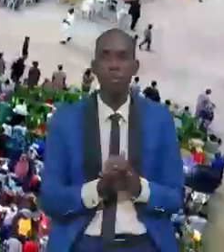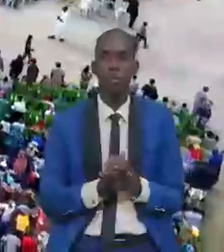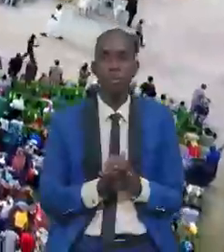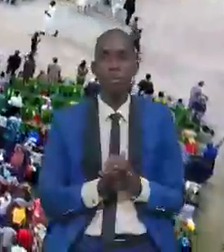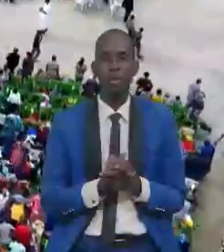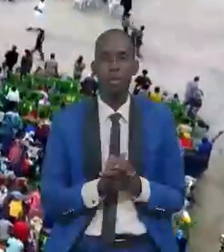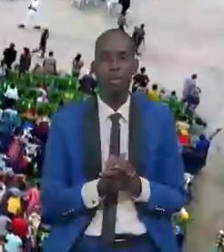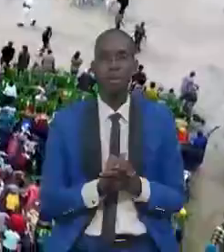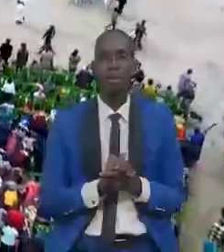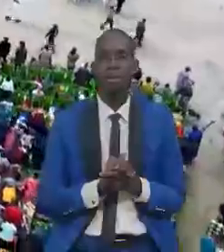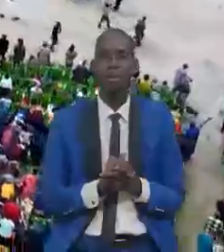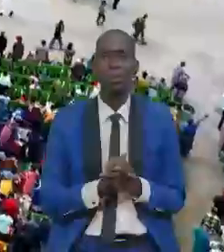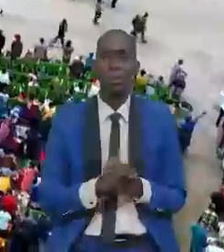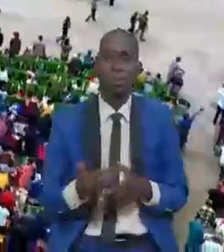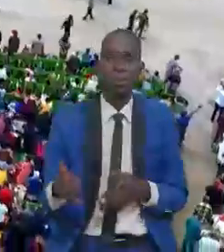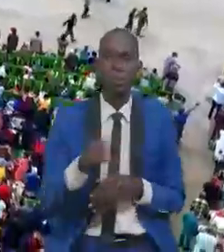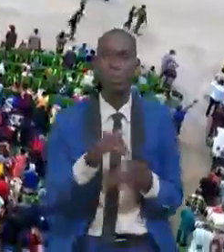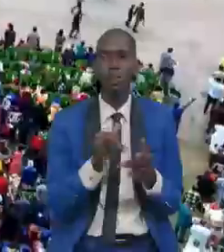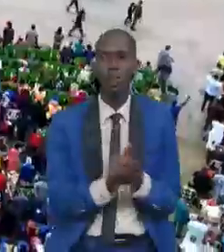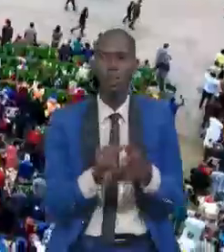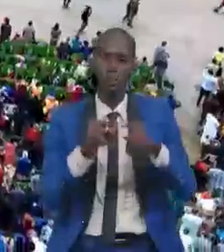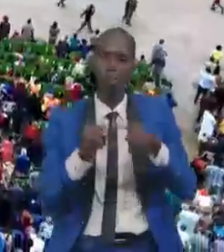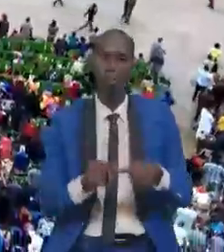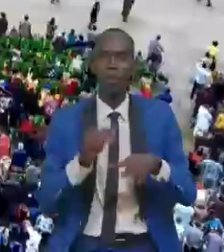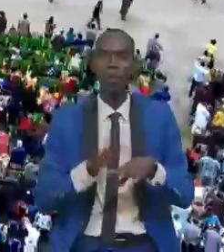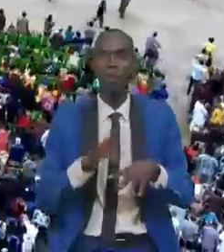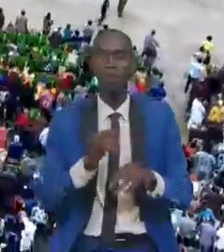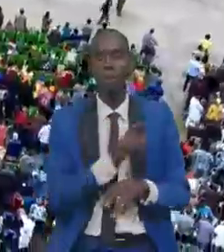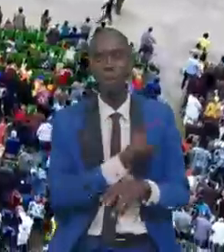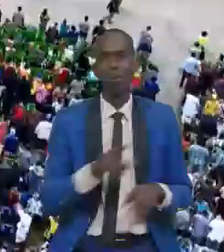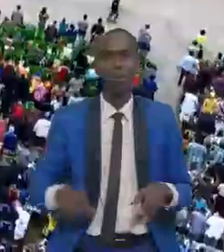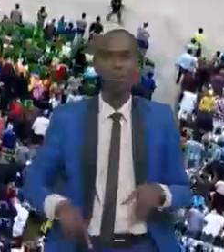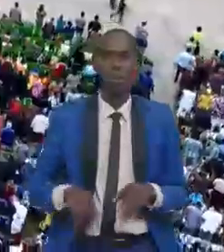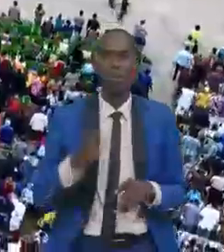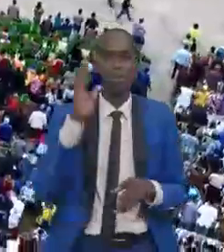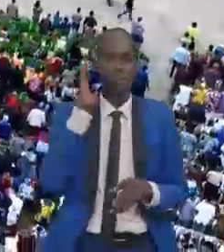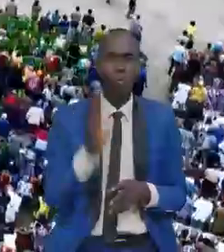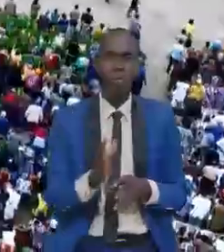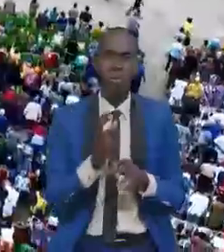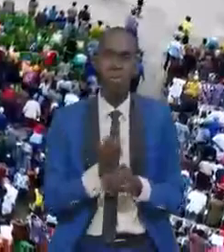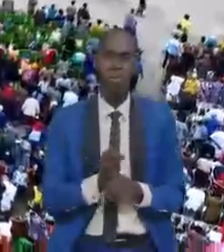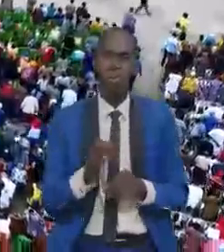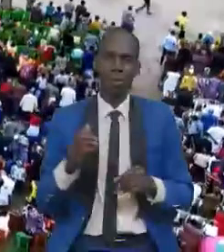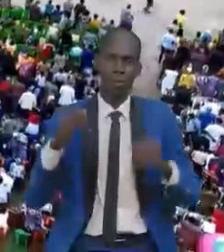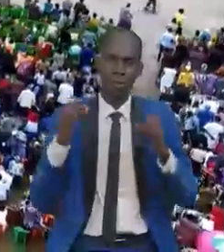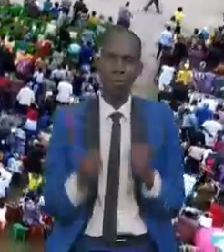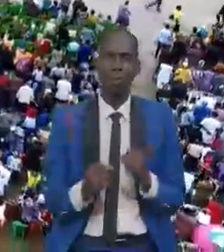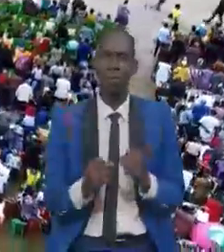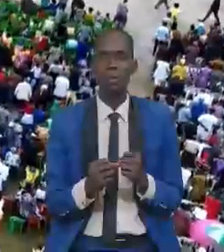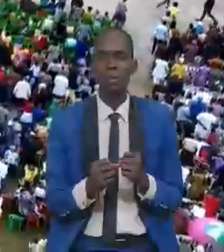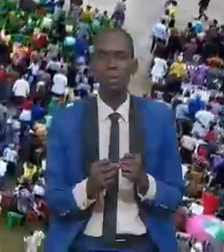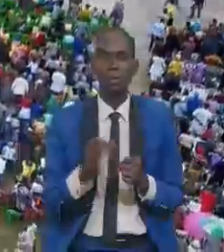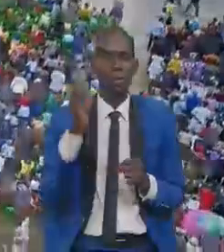that wait upon the Lord shall renew their strength. They'll mount